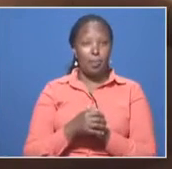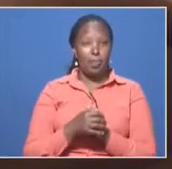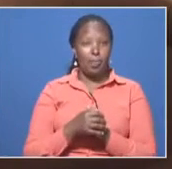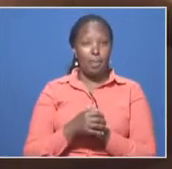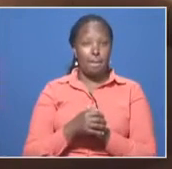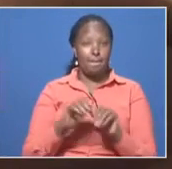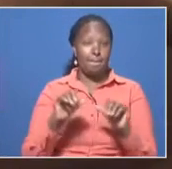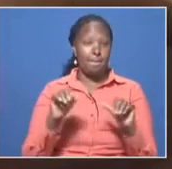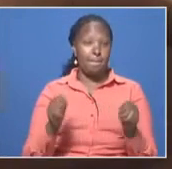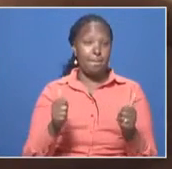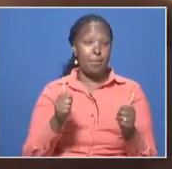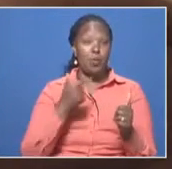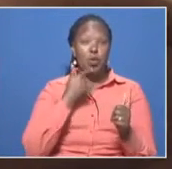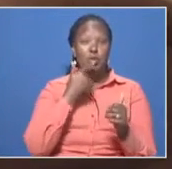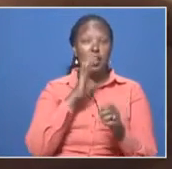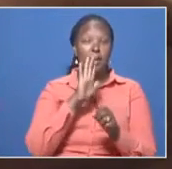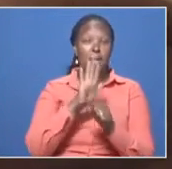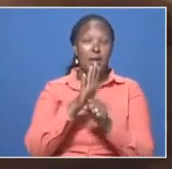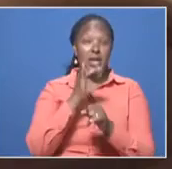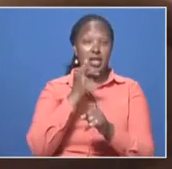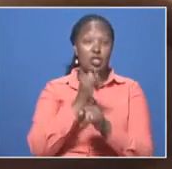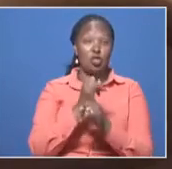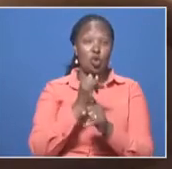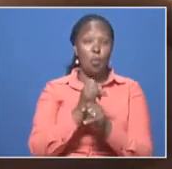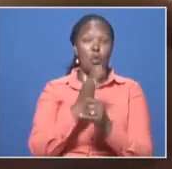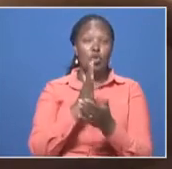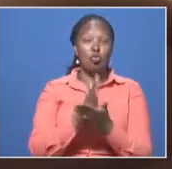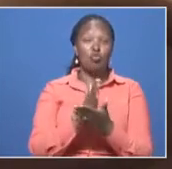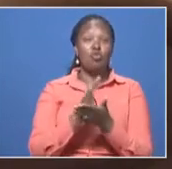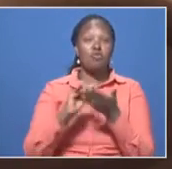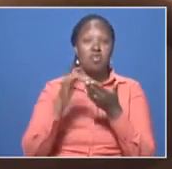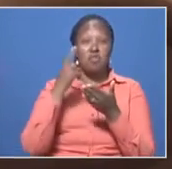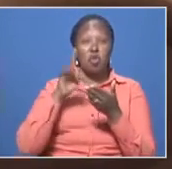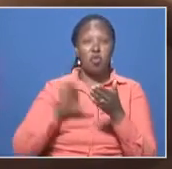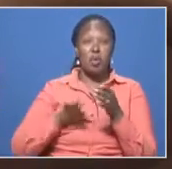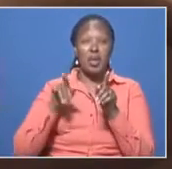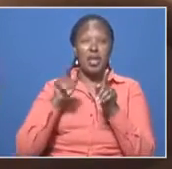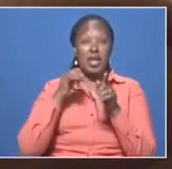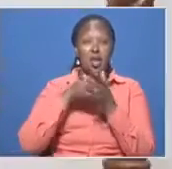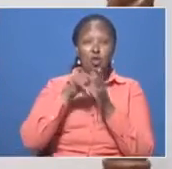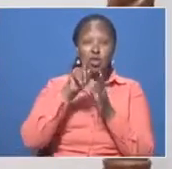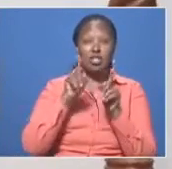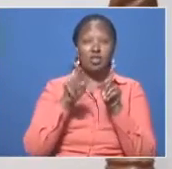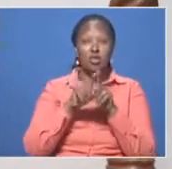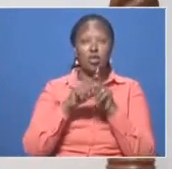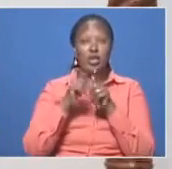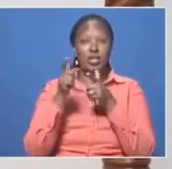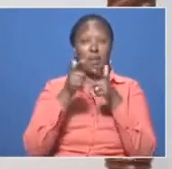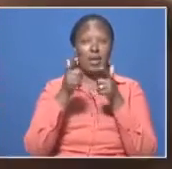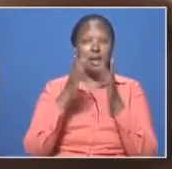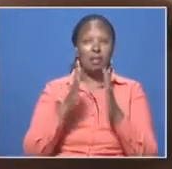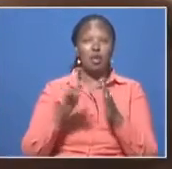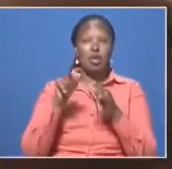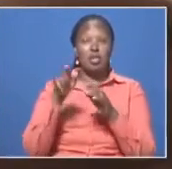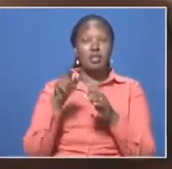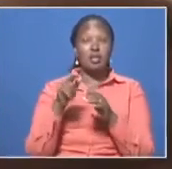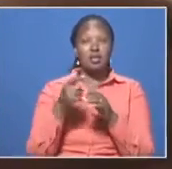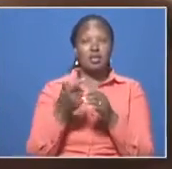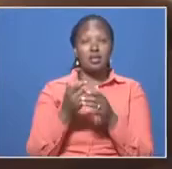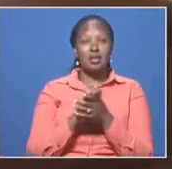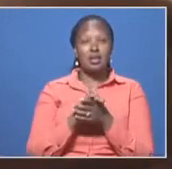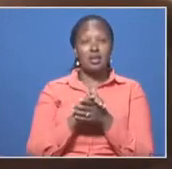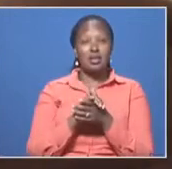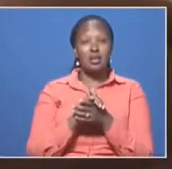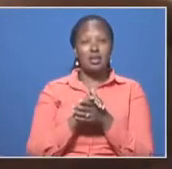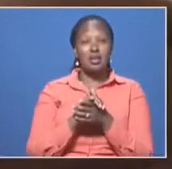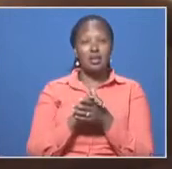Well, you could say many jobs are unforgiving for women. I say even you as a journalist. Oh, this is completely unforgiving. You're never